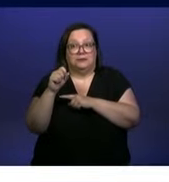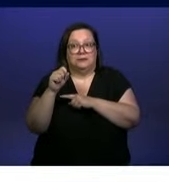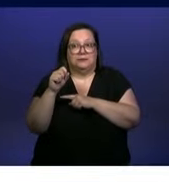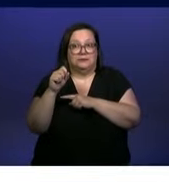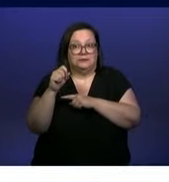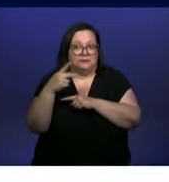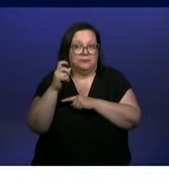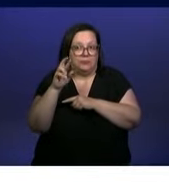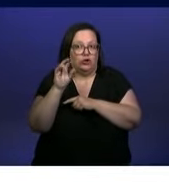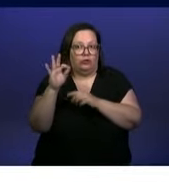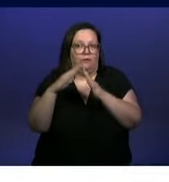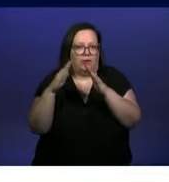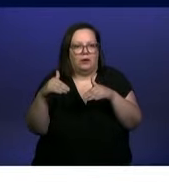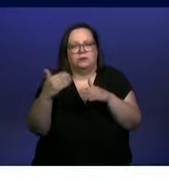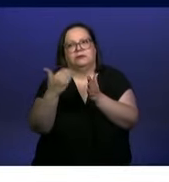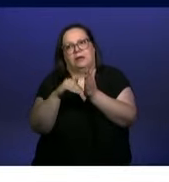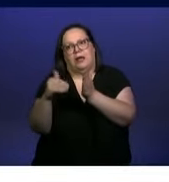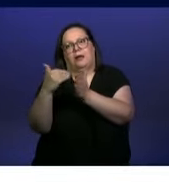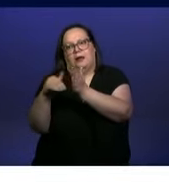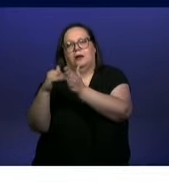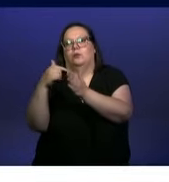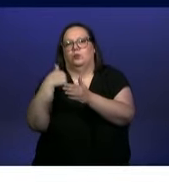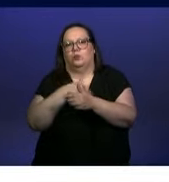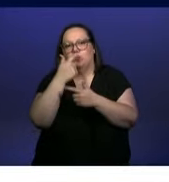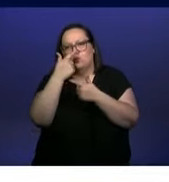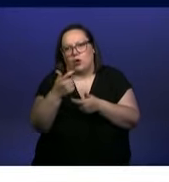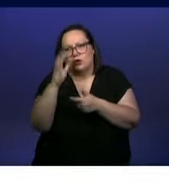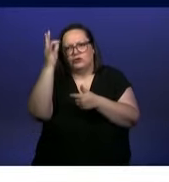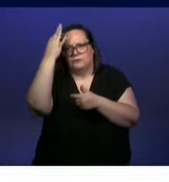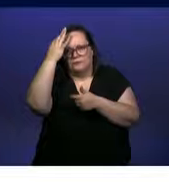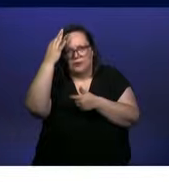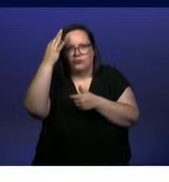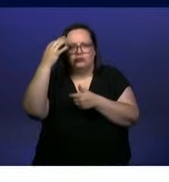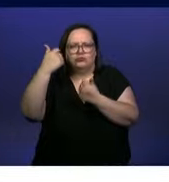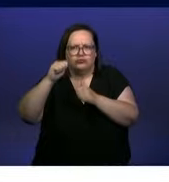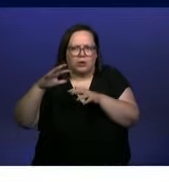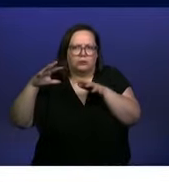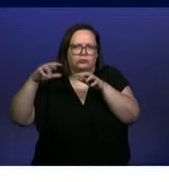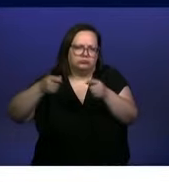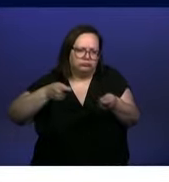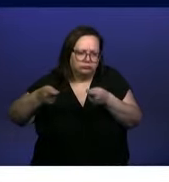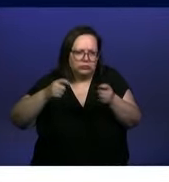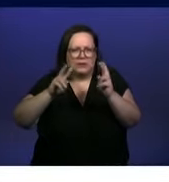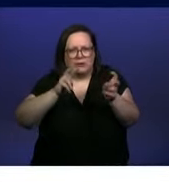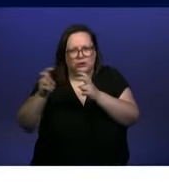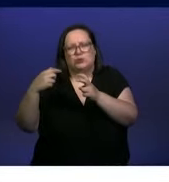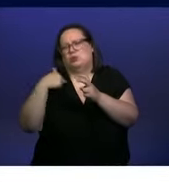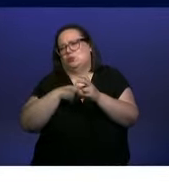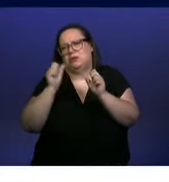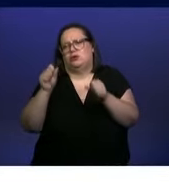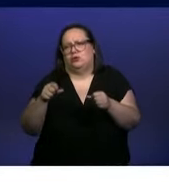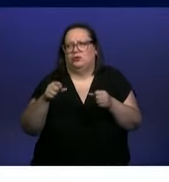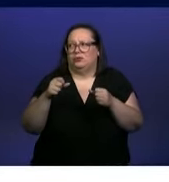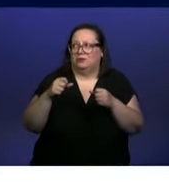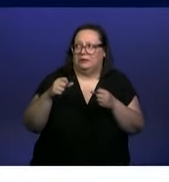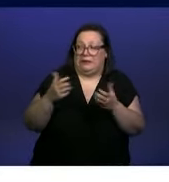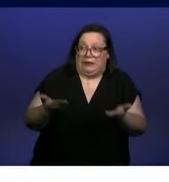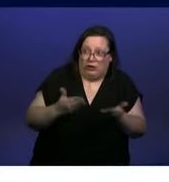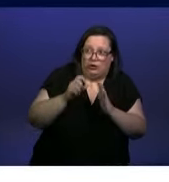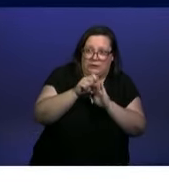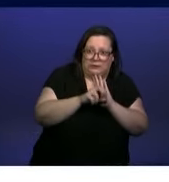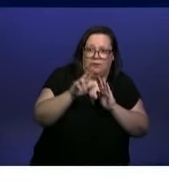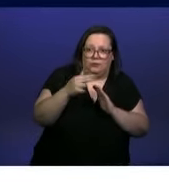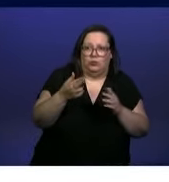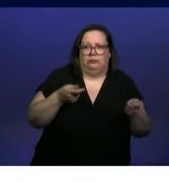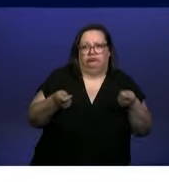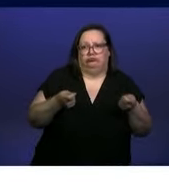Over and over again, we watched the federal government try to wade into issues that we could so much more effectively deal with here in the state of Utah.